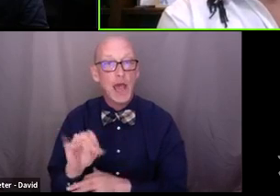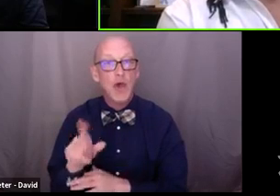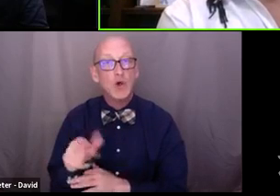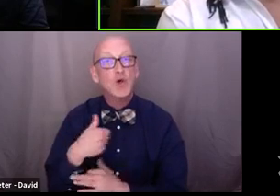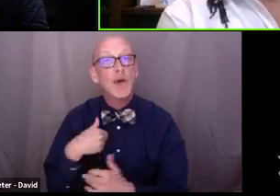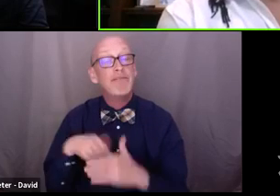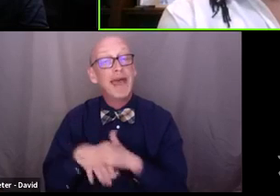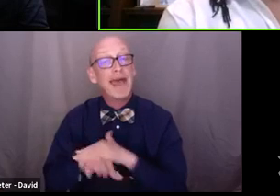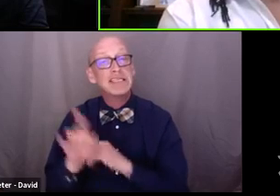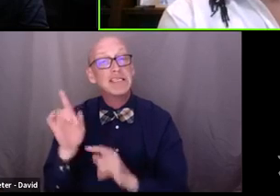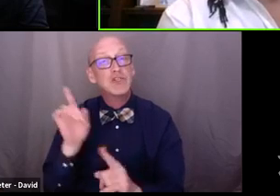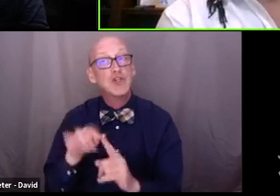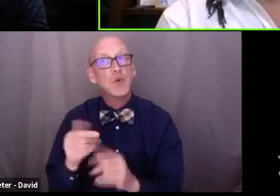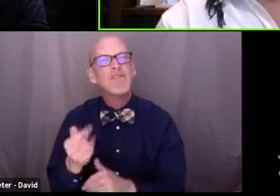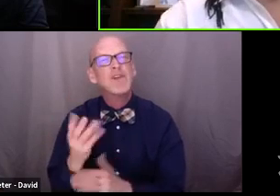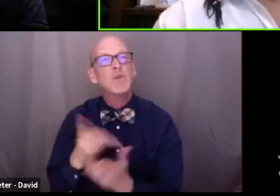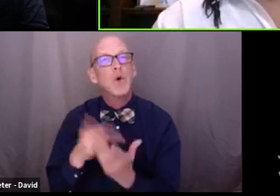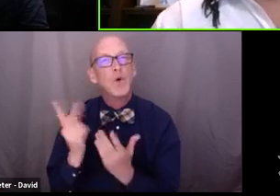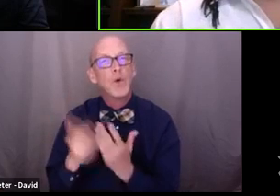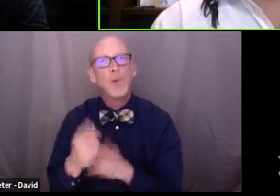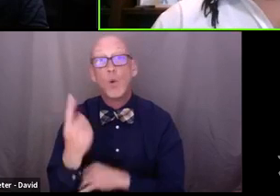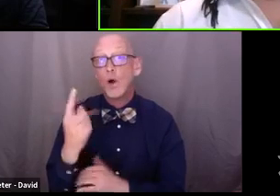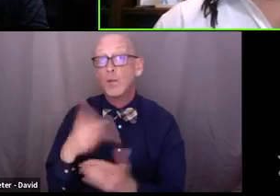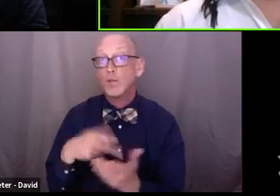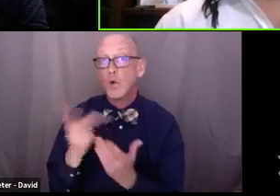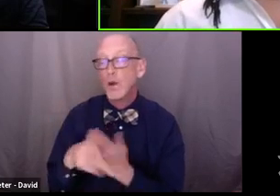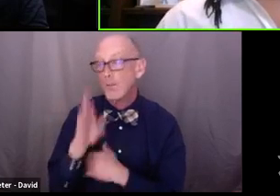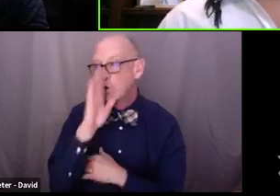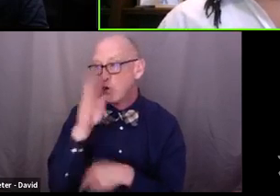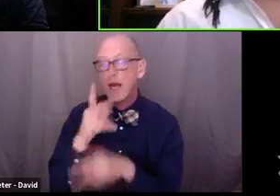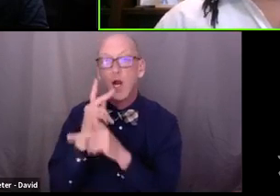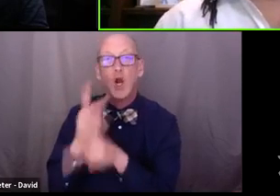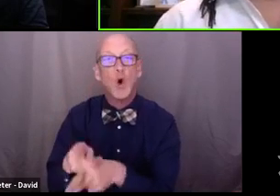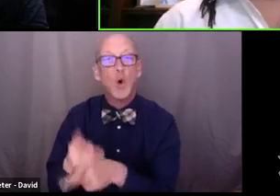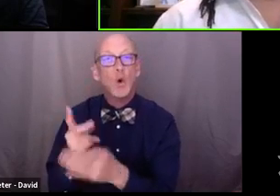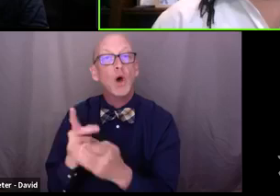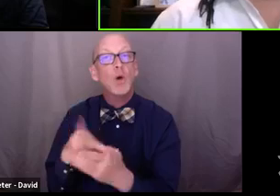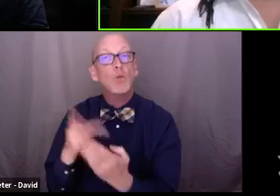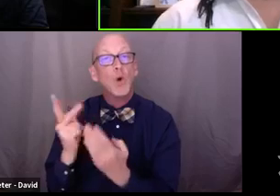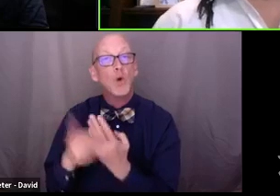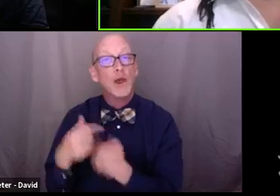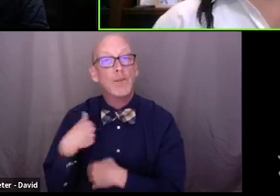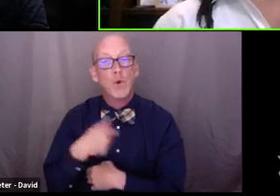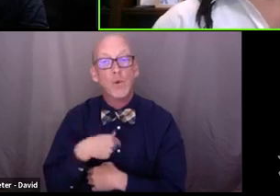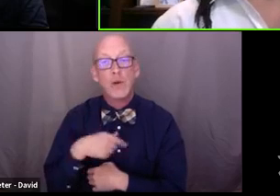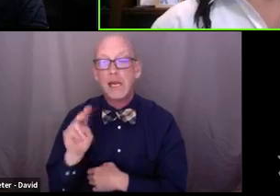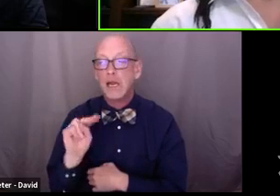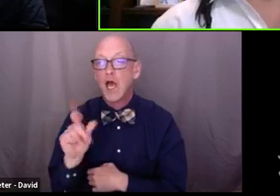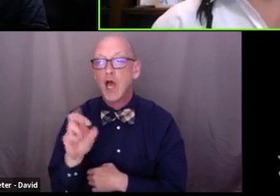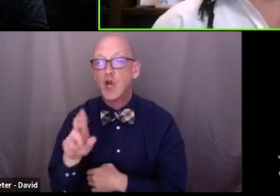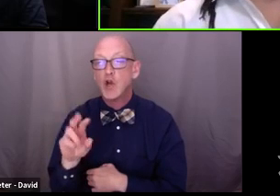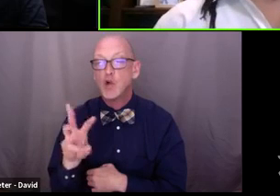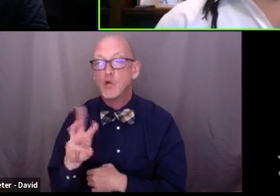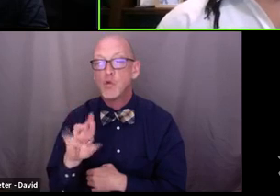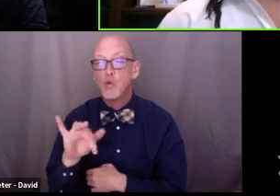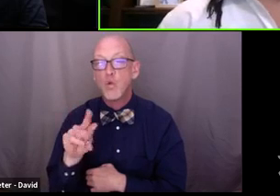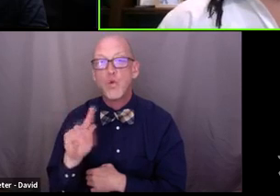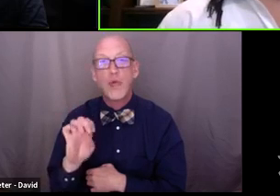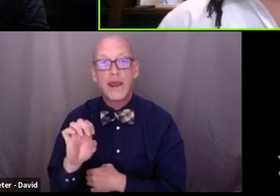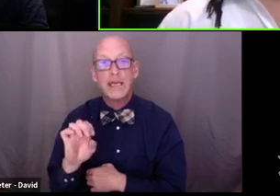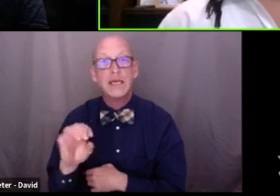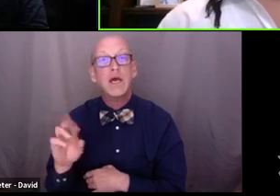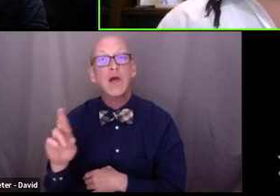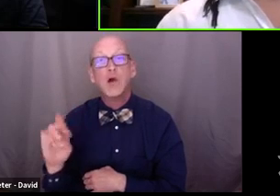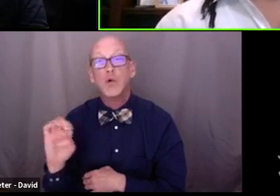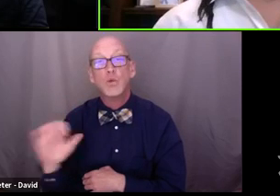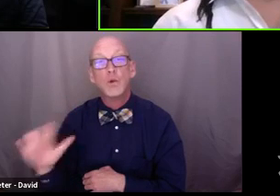to a few programs. One is our direct loan program. I mentioned before, we underwrite real estate as well as equipment,